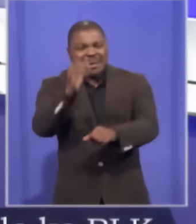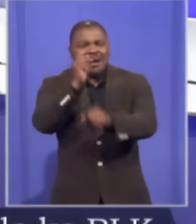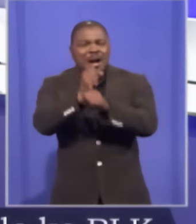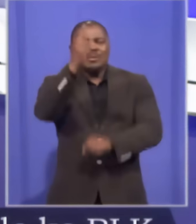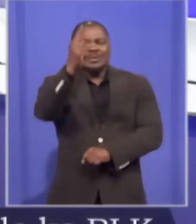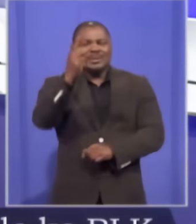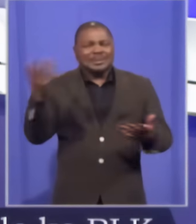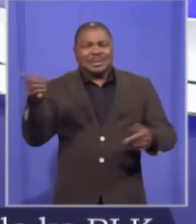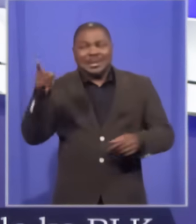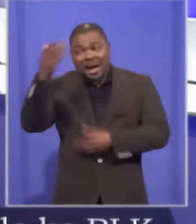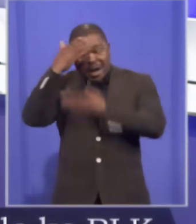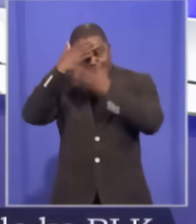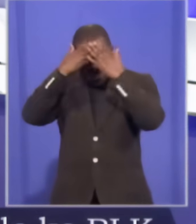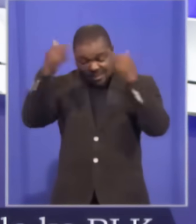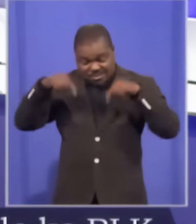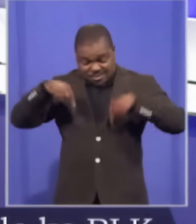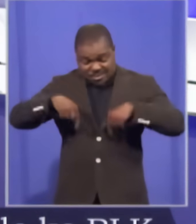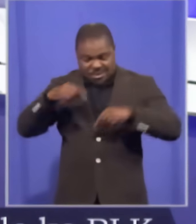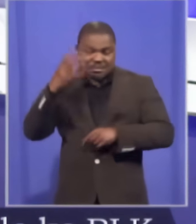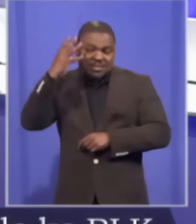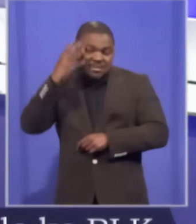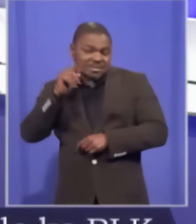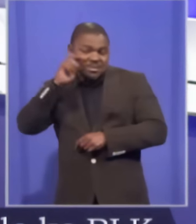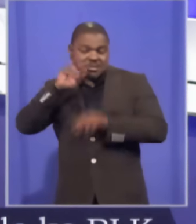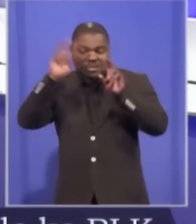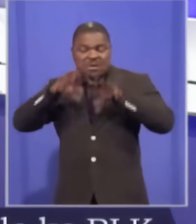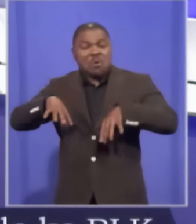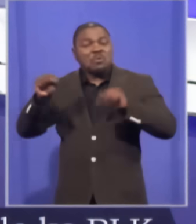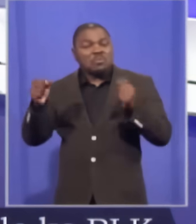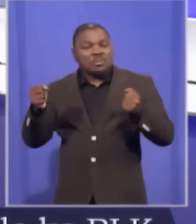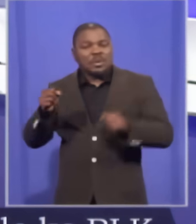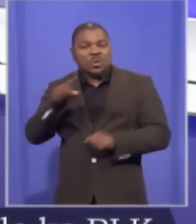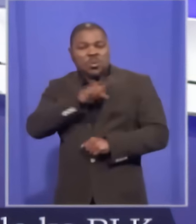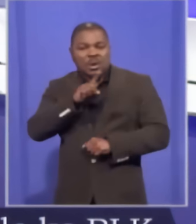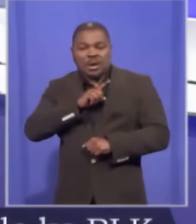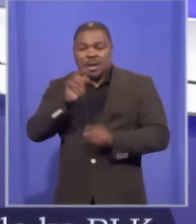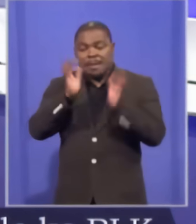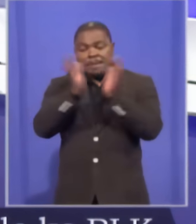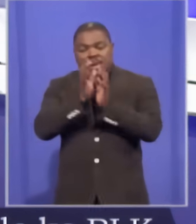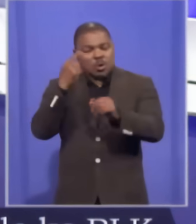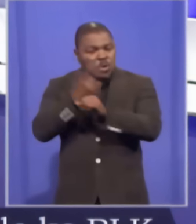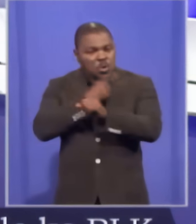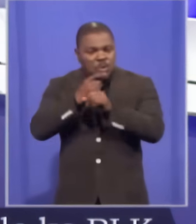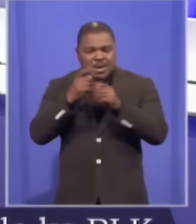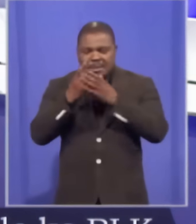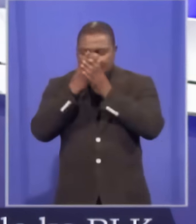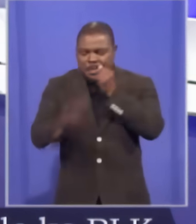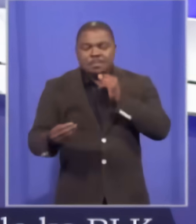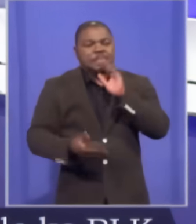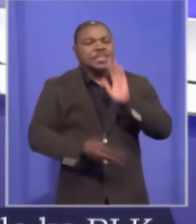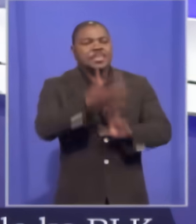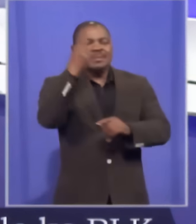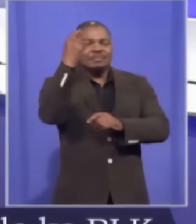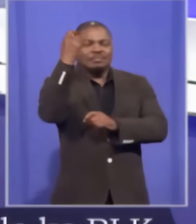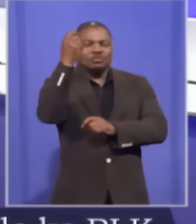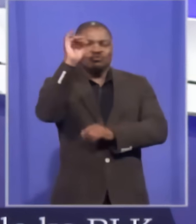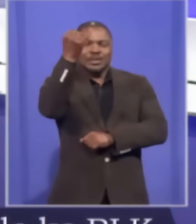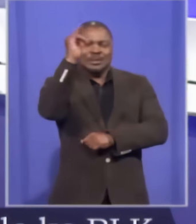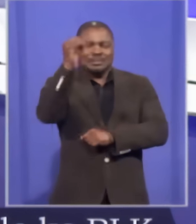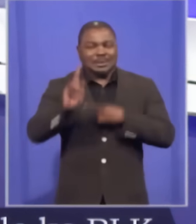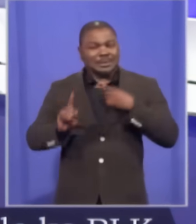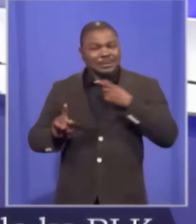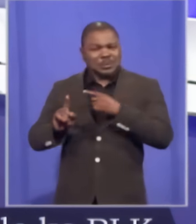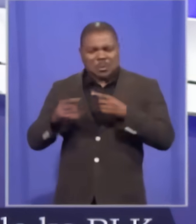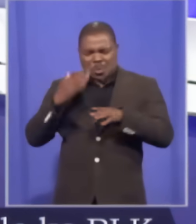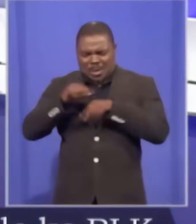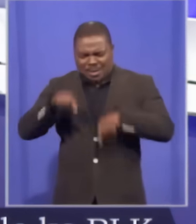kgone o tseba gore bokoko wa rena ba timela bae ga fetša dikopano every day o tšhabela magoe bjale a re tsebe gore o tlo